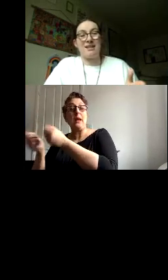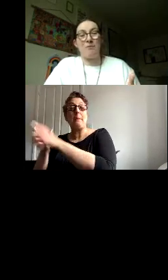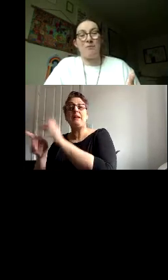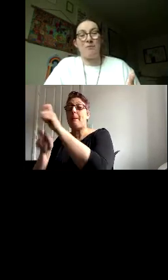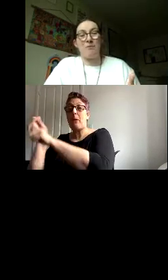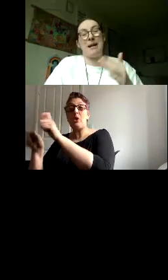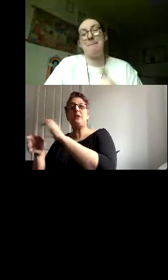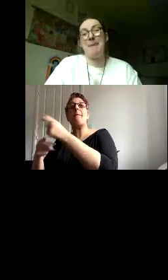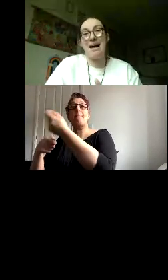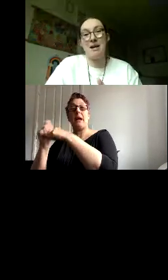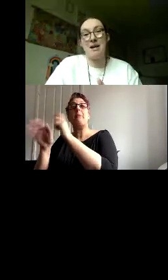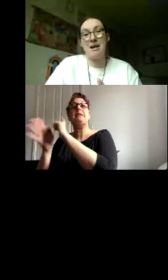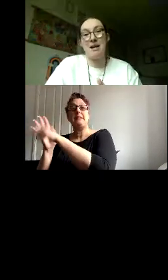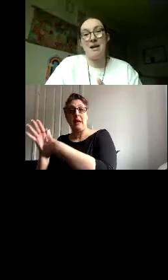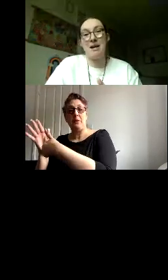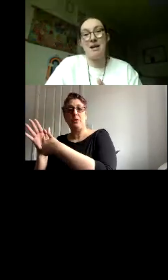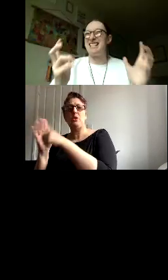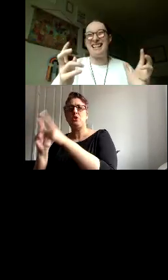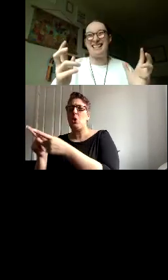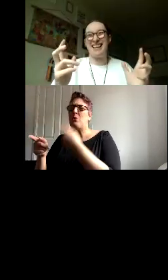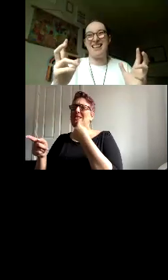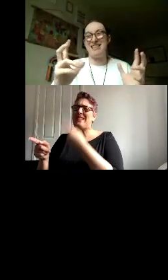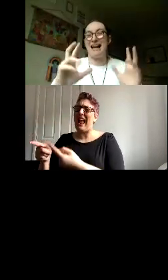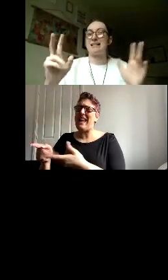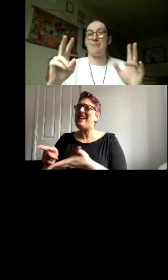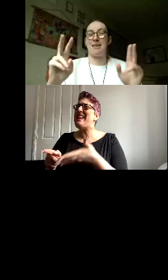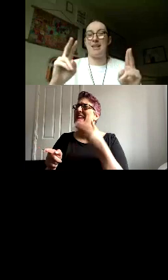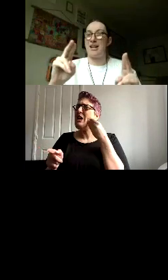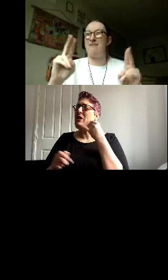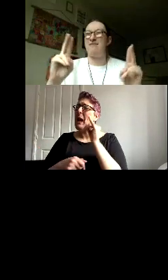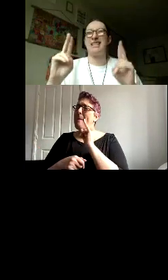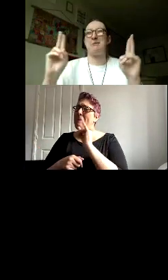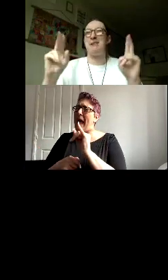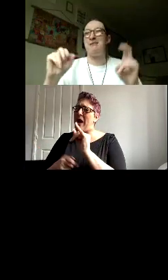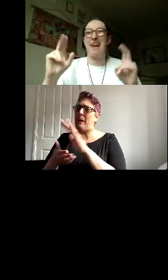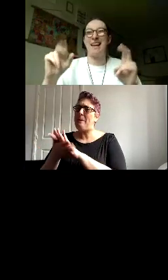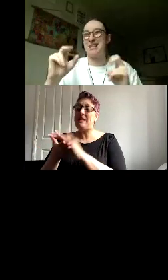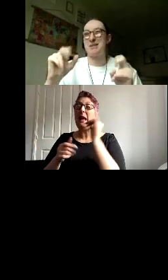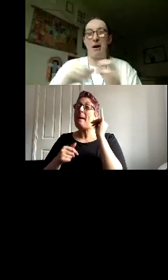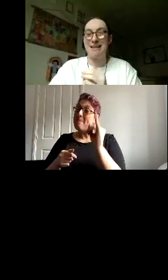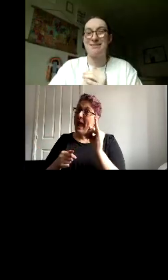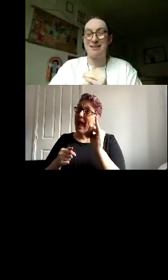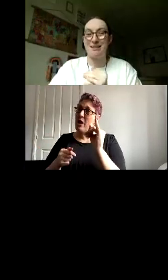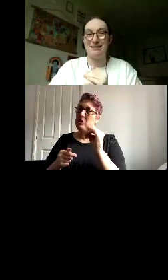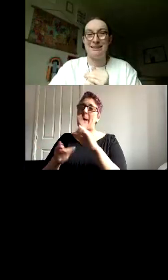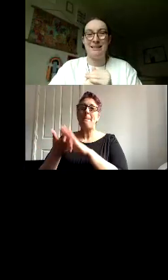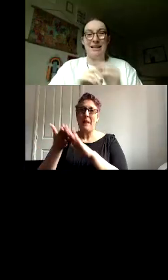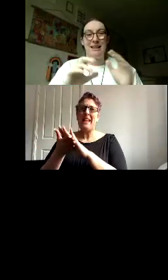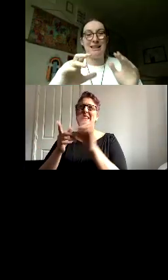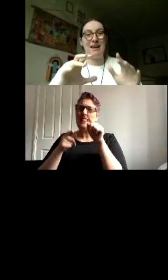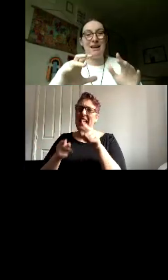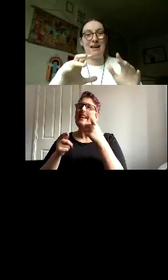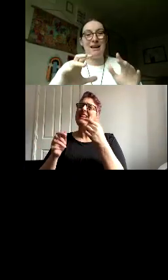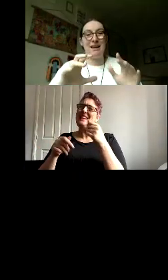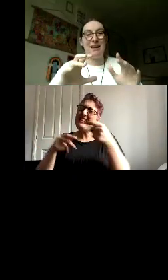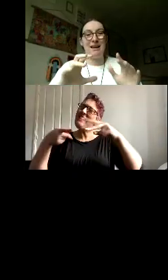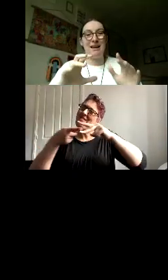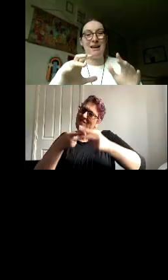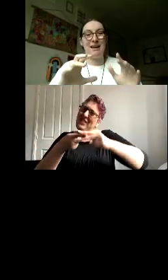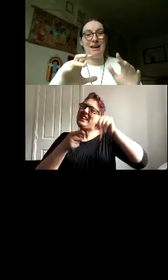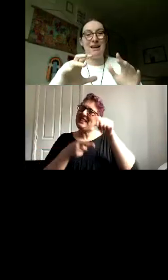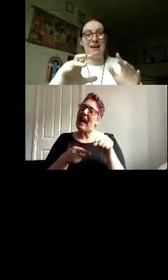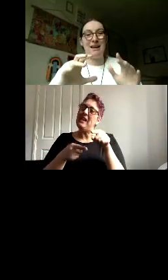an impairment. Impairment says that that is something that kind of needs to be fixed by medicine. That is